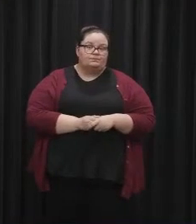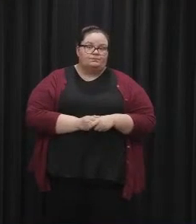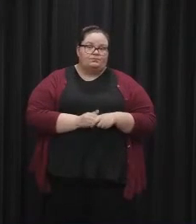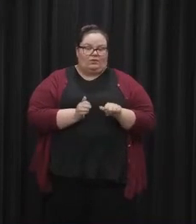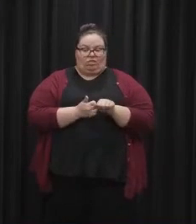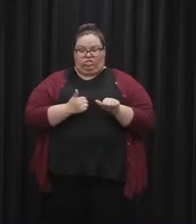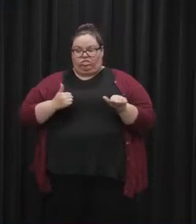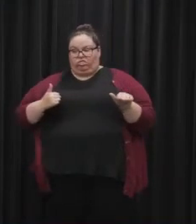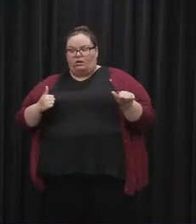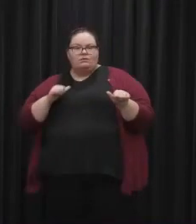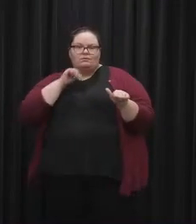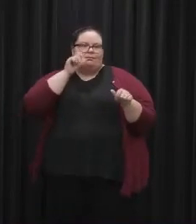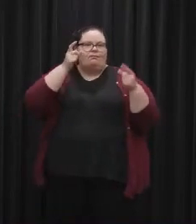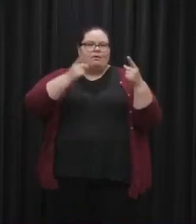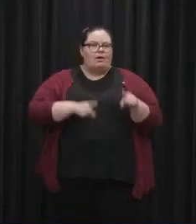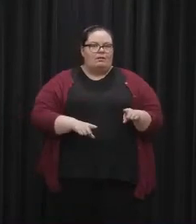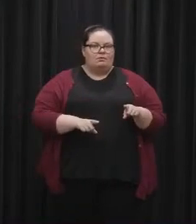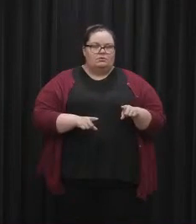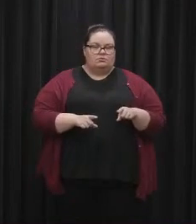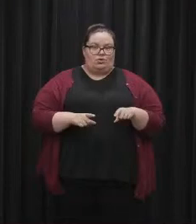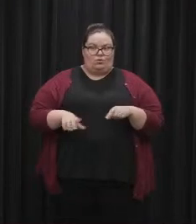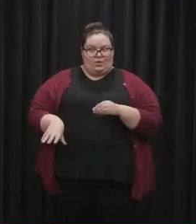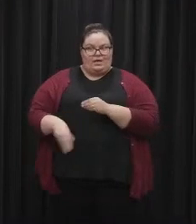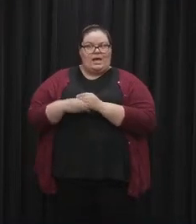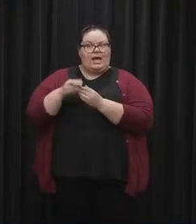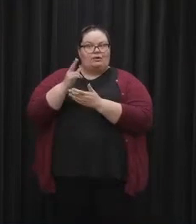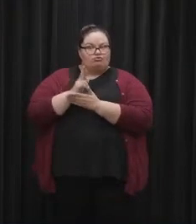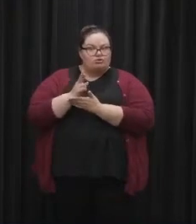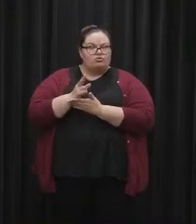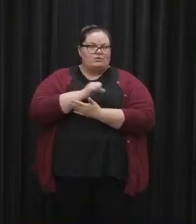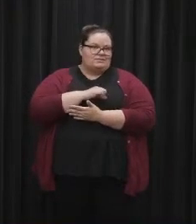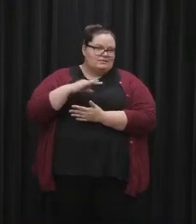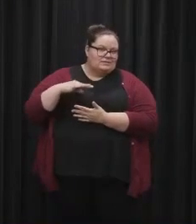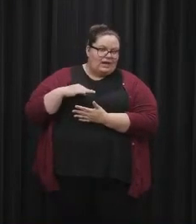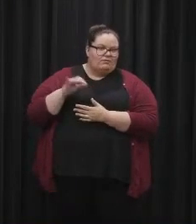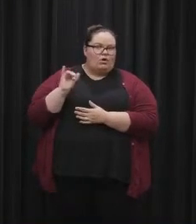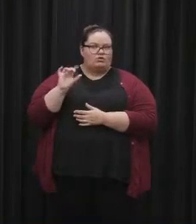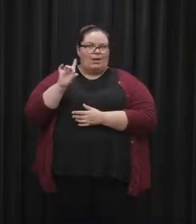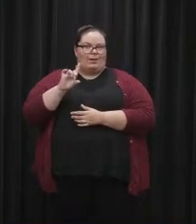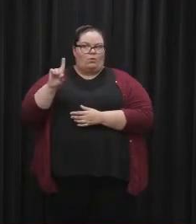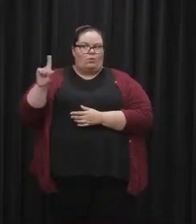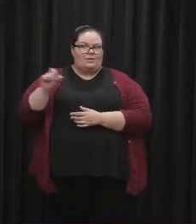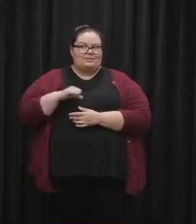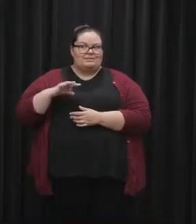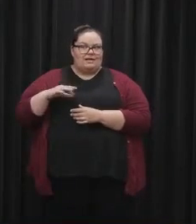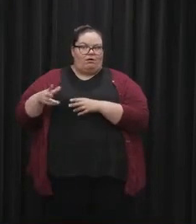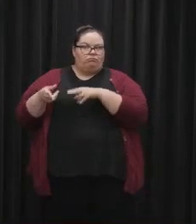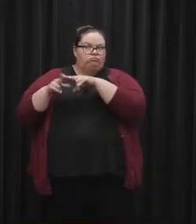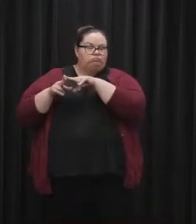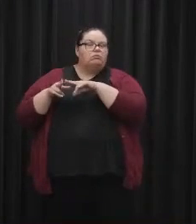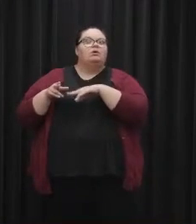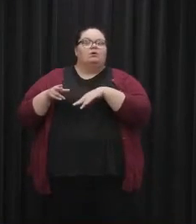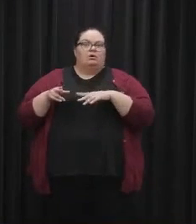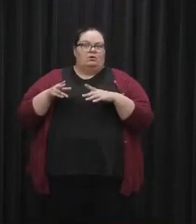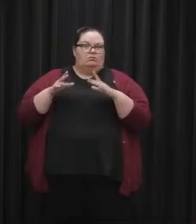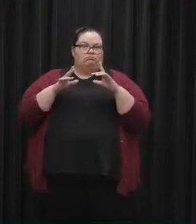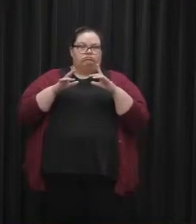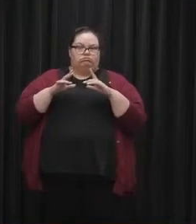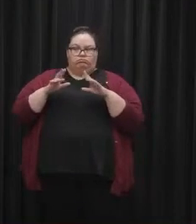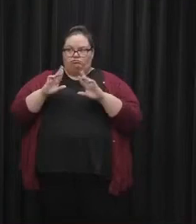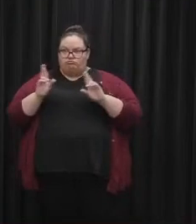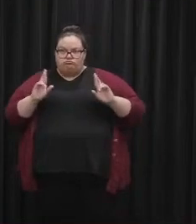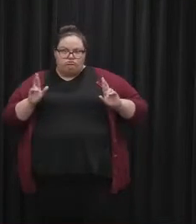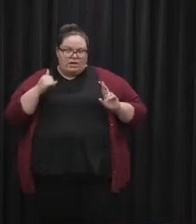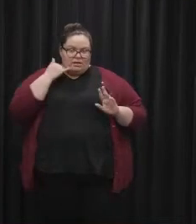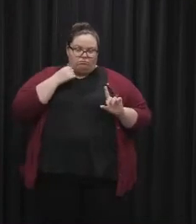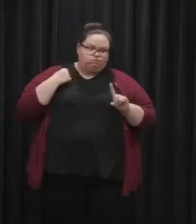time. So the extra resources are definitely on hand, and certainly even the 811 resources were also on